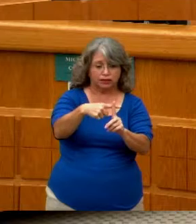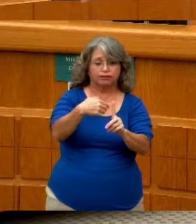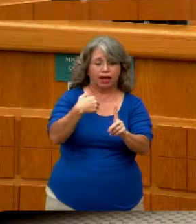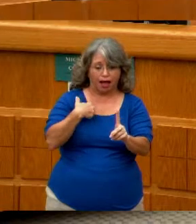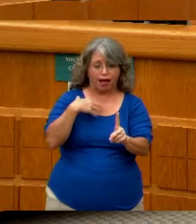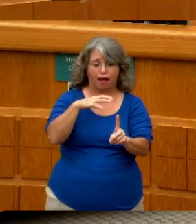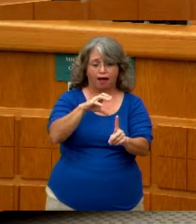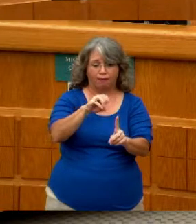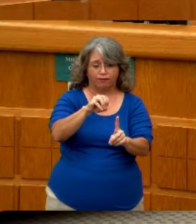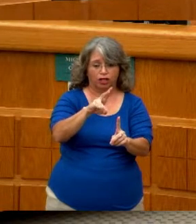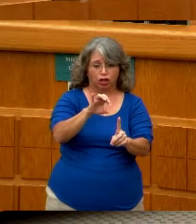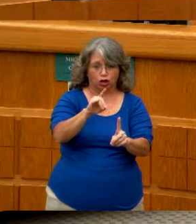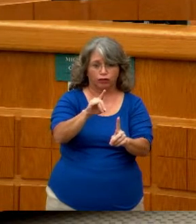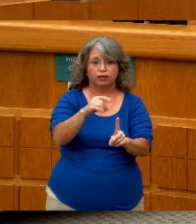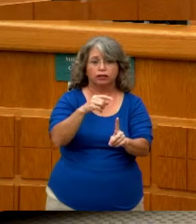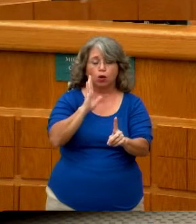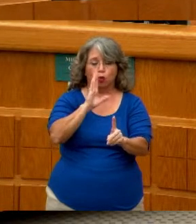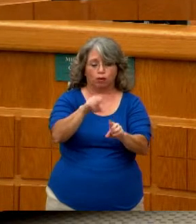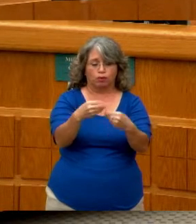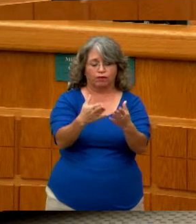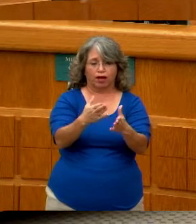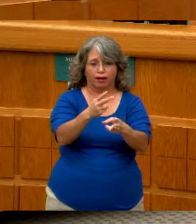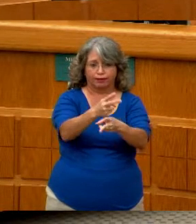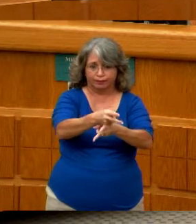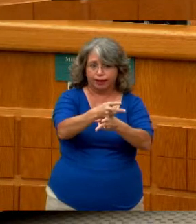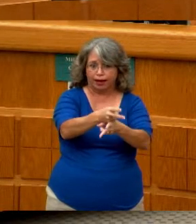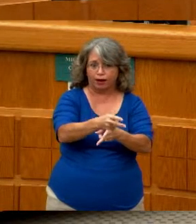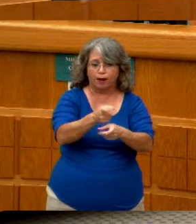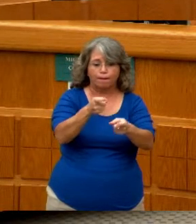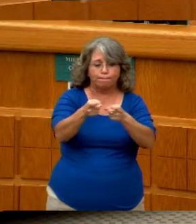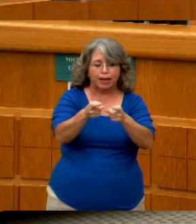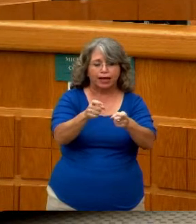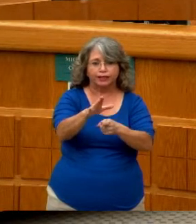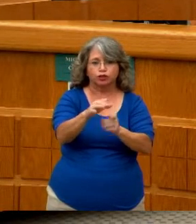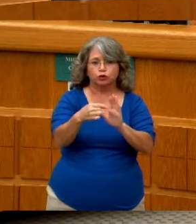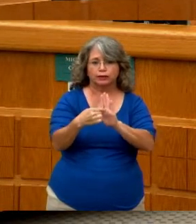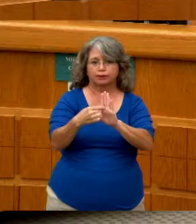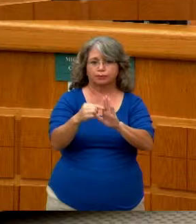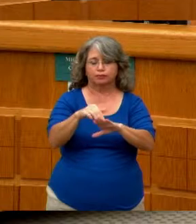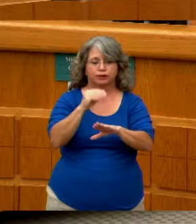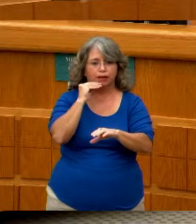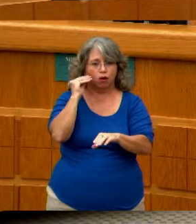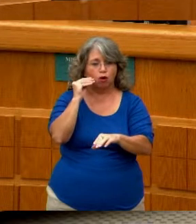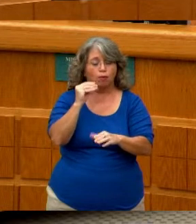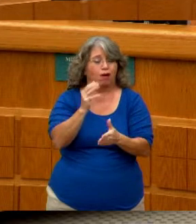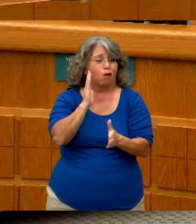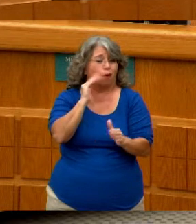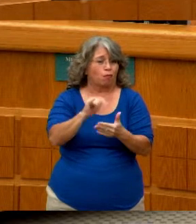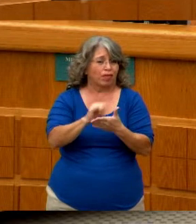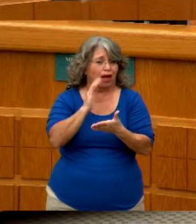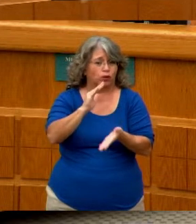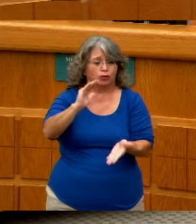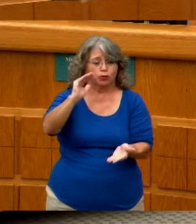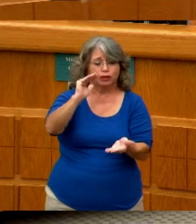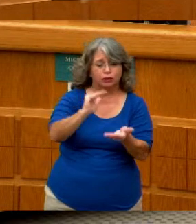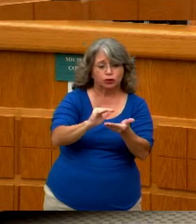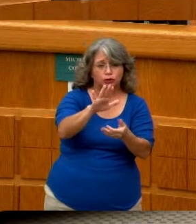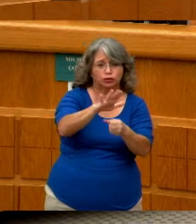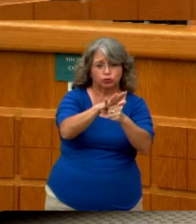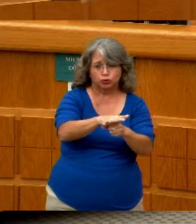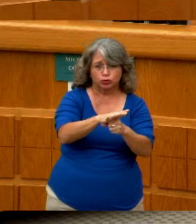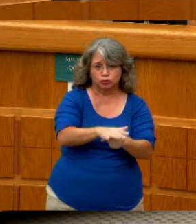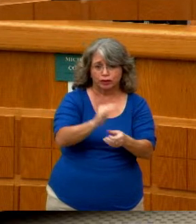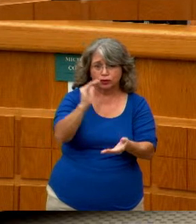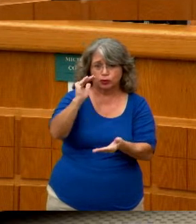have been tested positive for COVID. And so we can get you the care that you need and help manage your symptoms at home. And we hope this will reduce